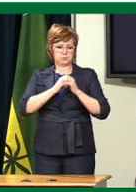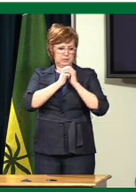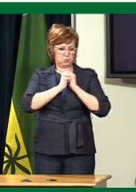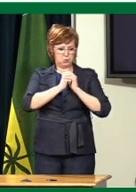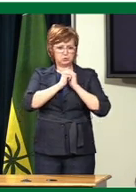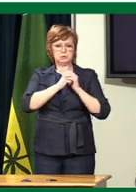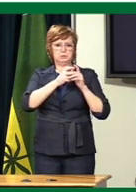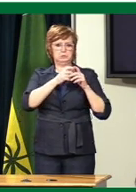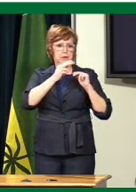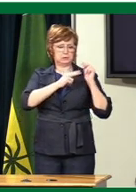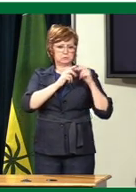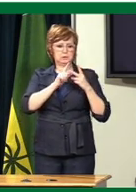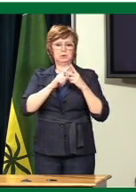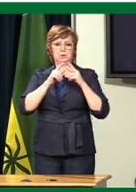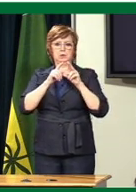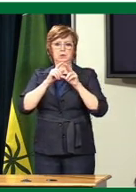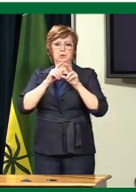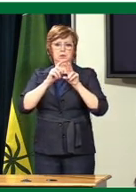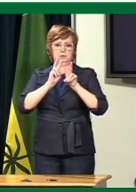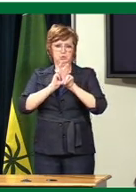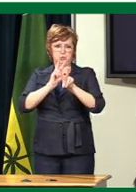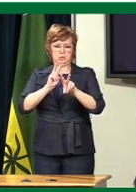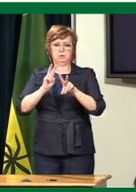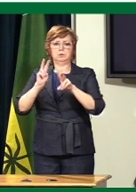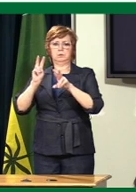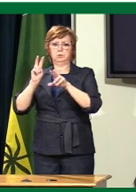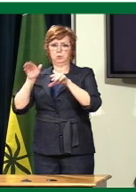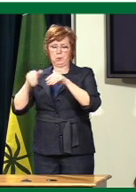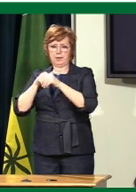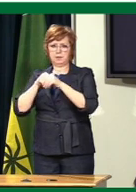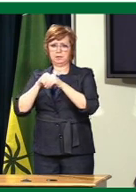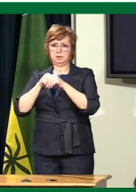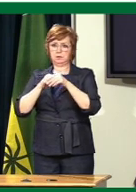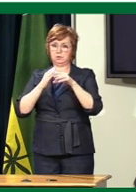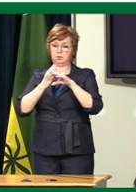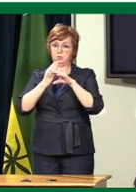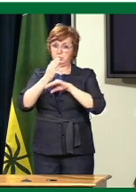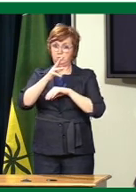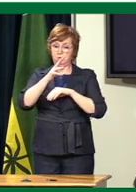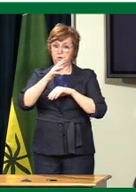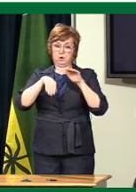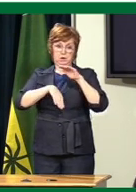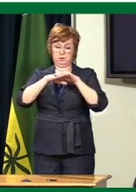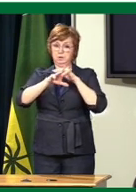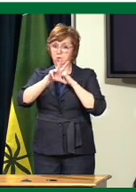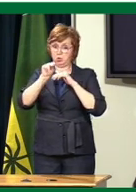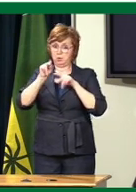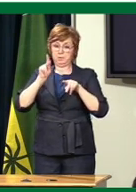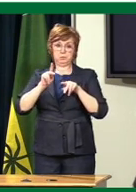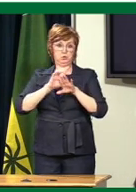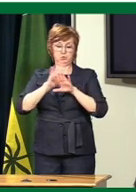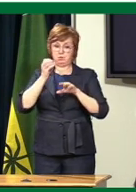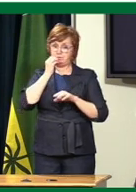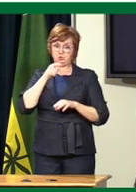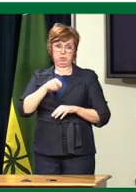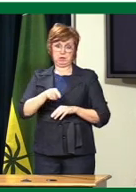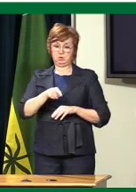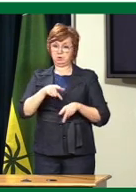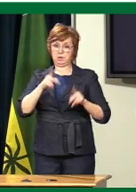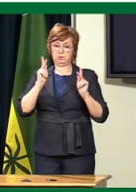or funeral can have more than 30 people, and there can be no food service. So if anyone has any information on